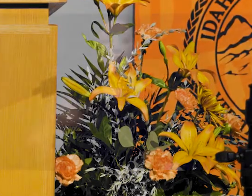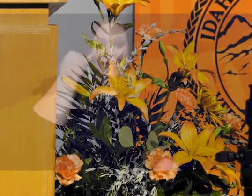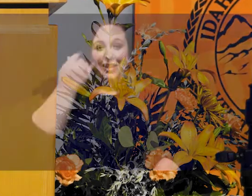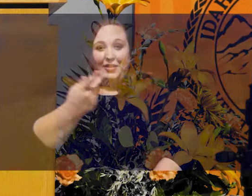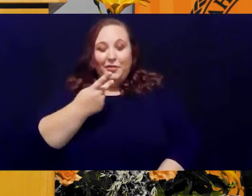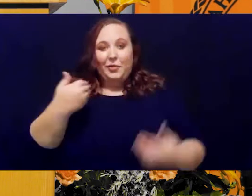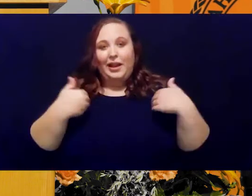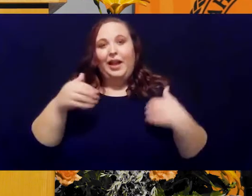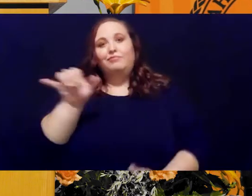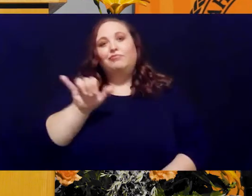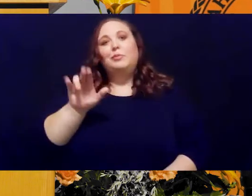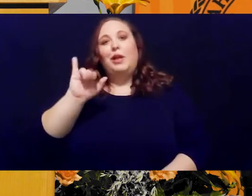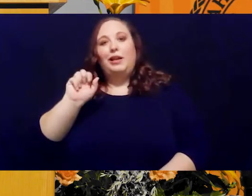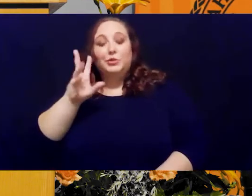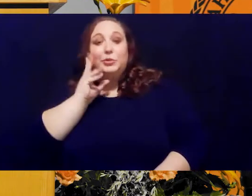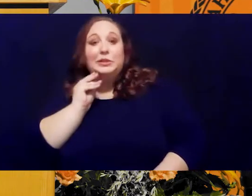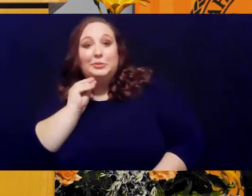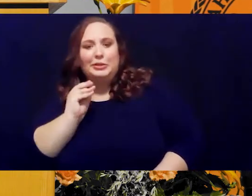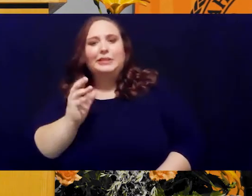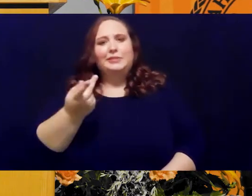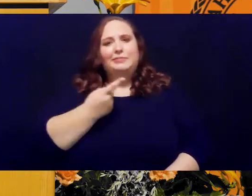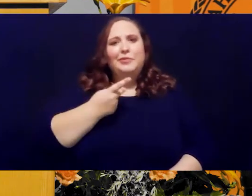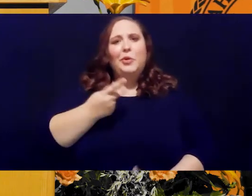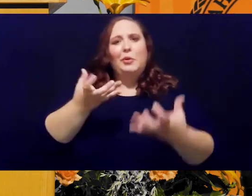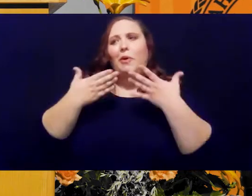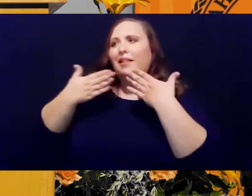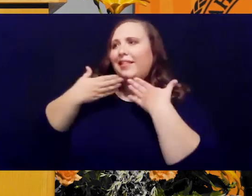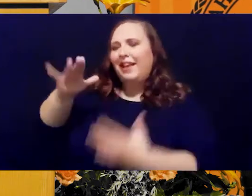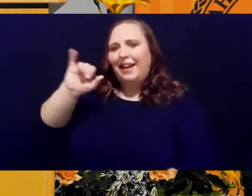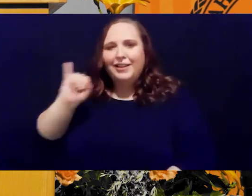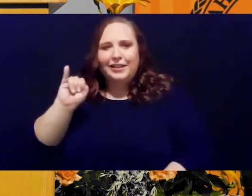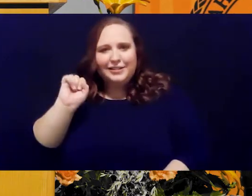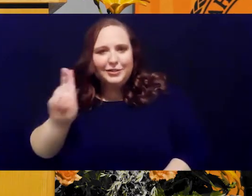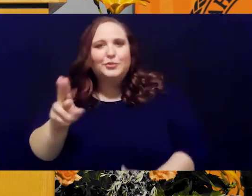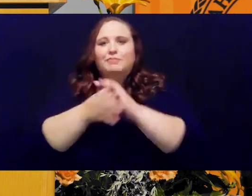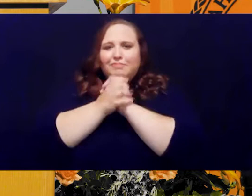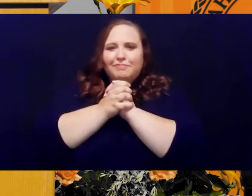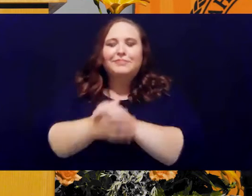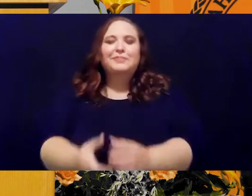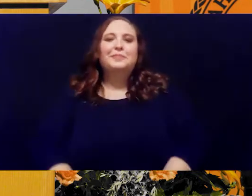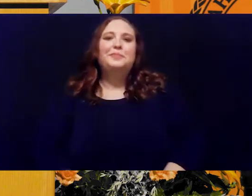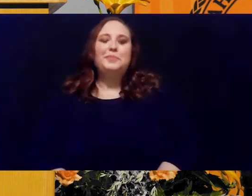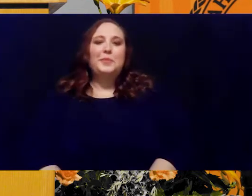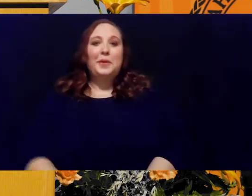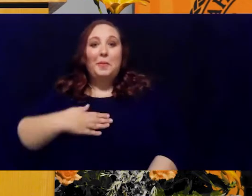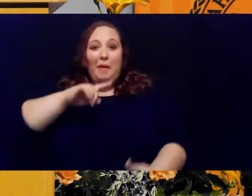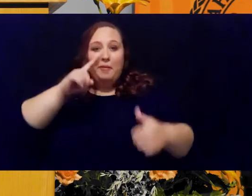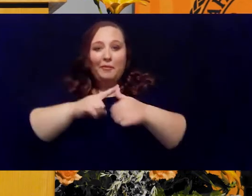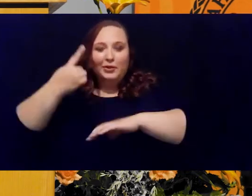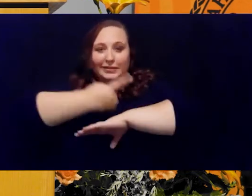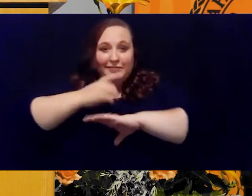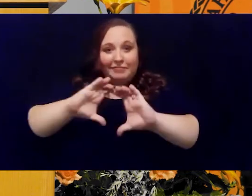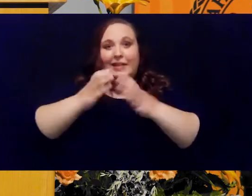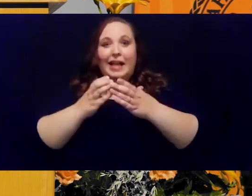If you could see where I've come from to where I am now, you too would be thanking ISU for work well done. My